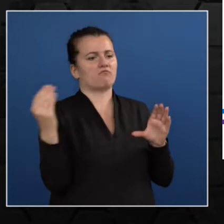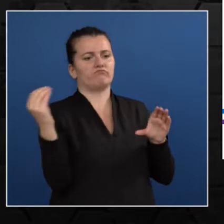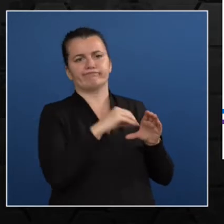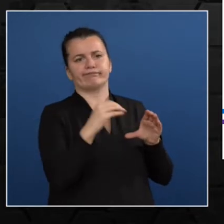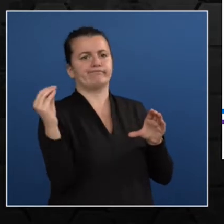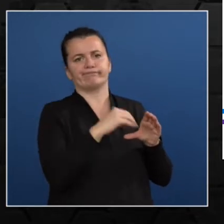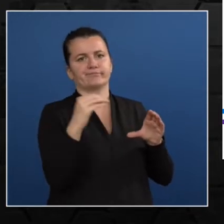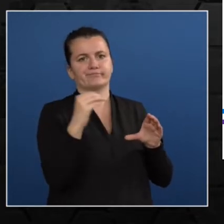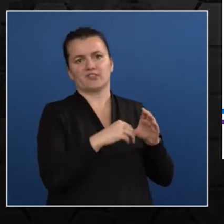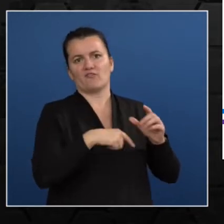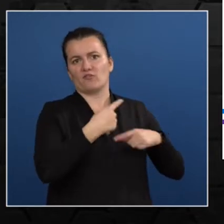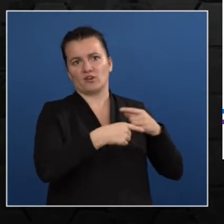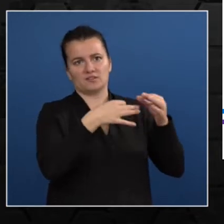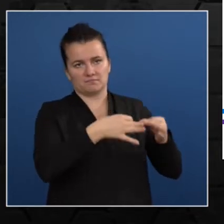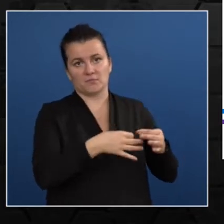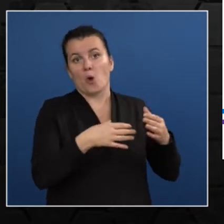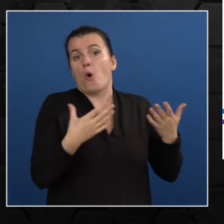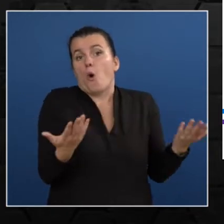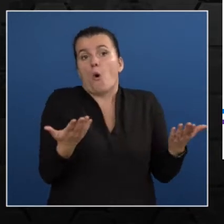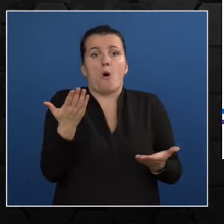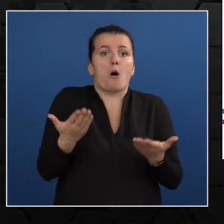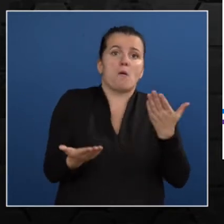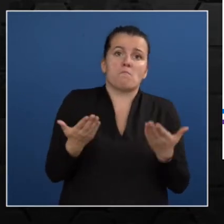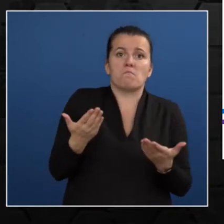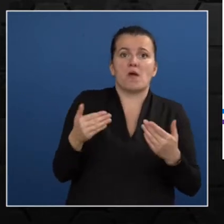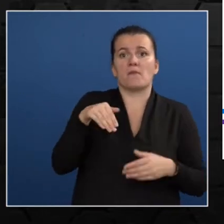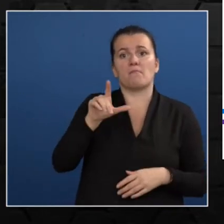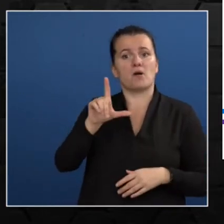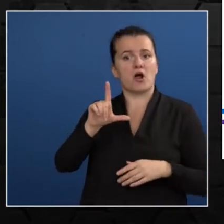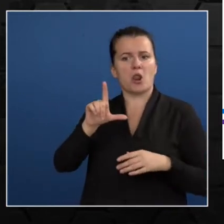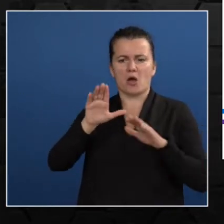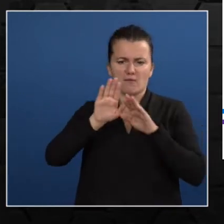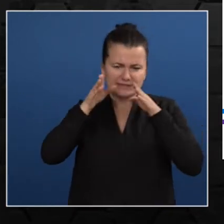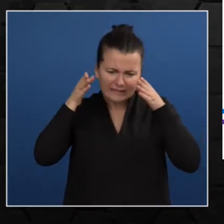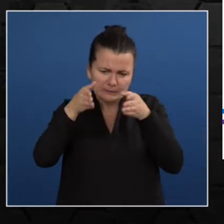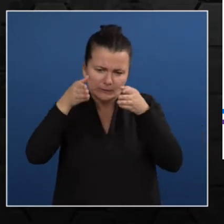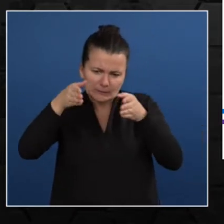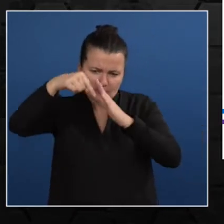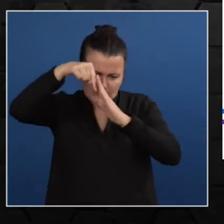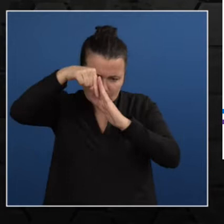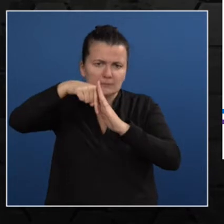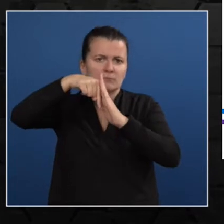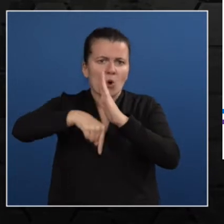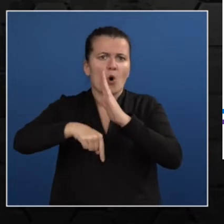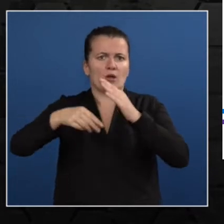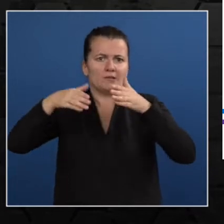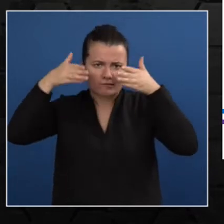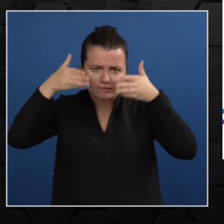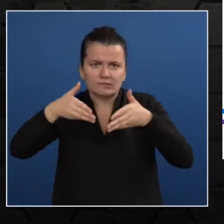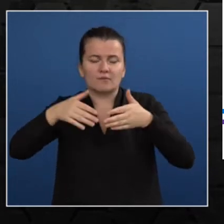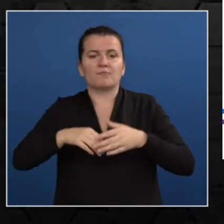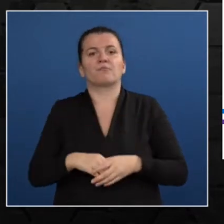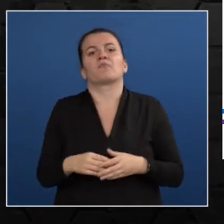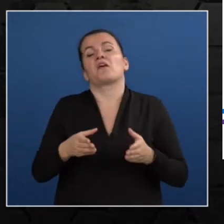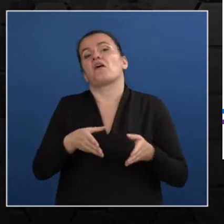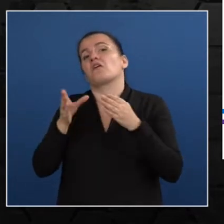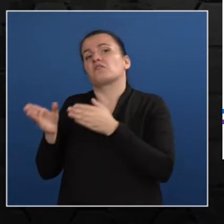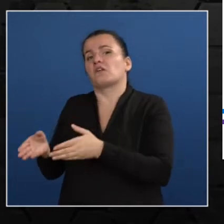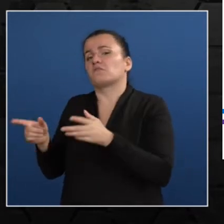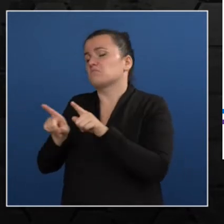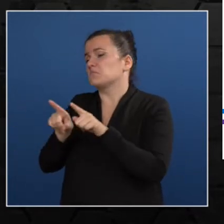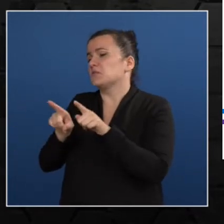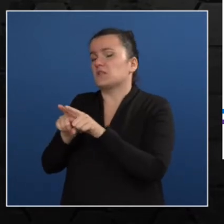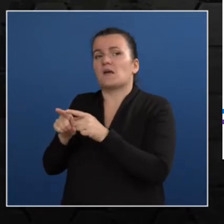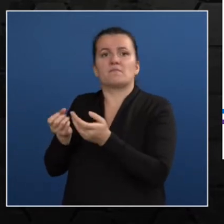uh, work as a machine learning scientist or an engineer. And all of the other domains are listed here. And